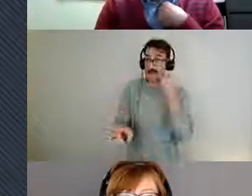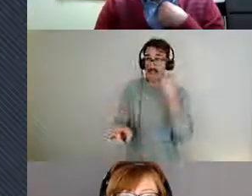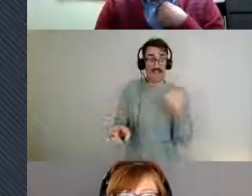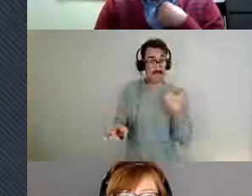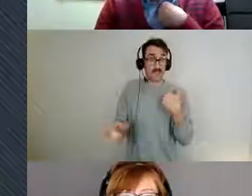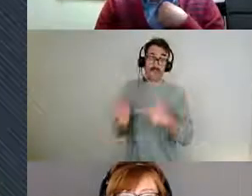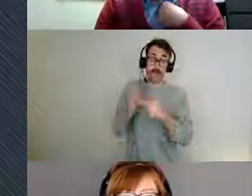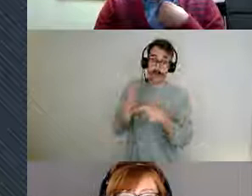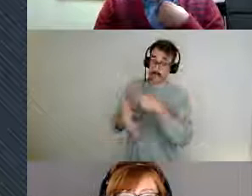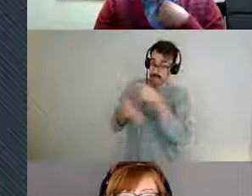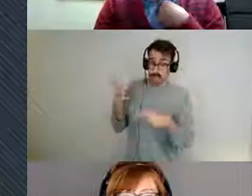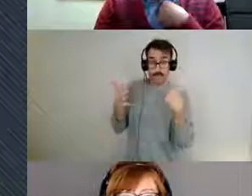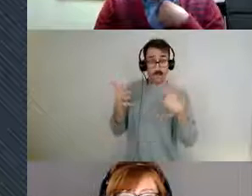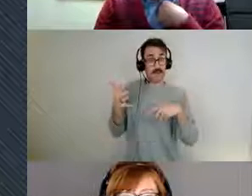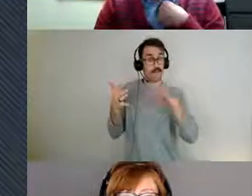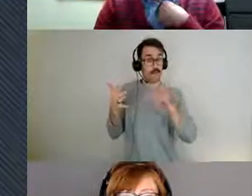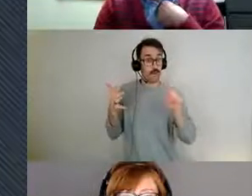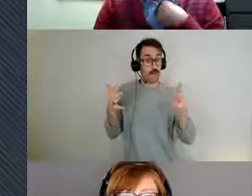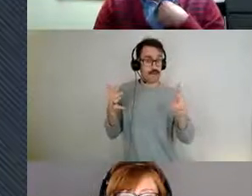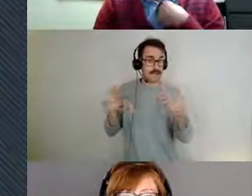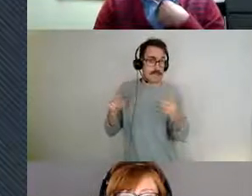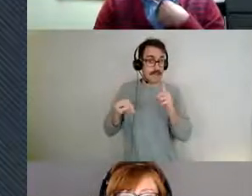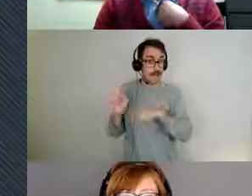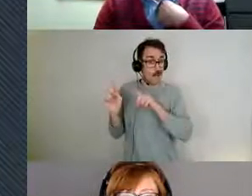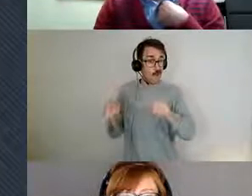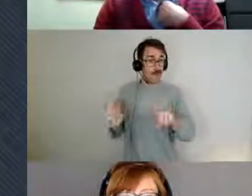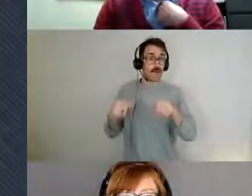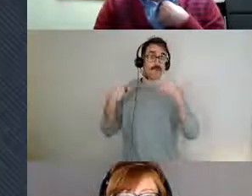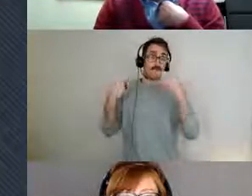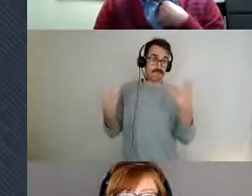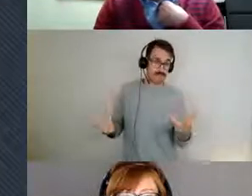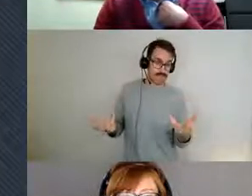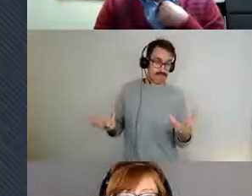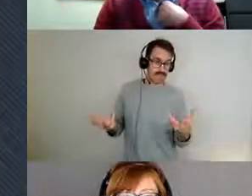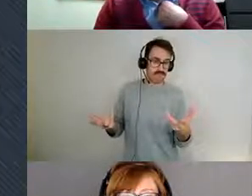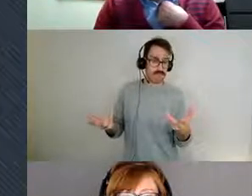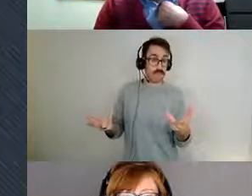criteria for Form 1. However, we help